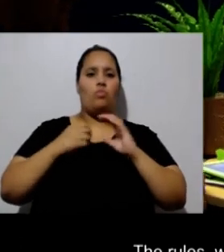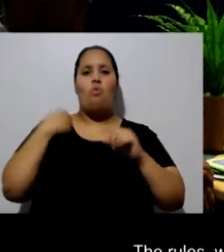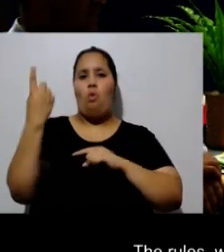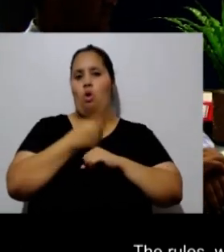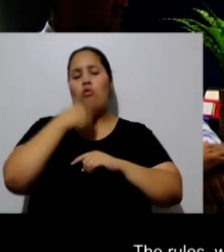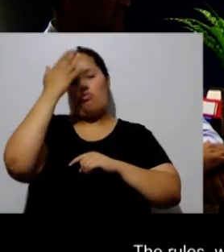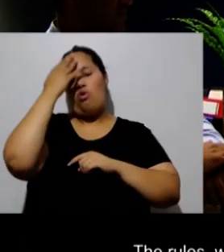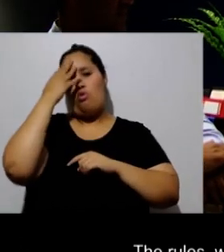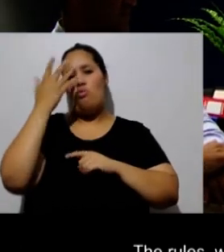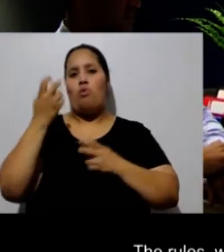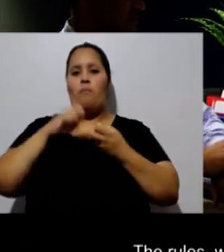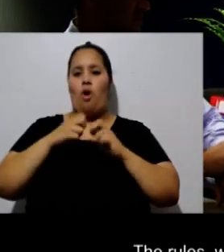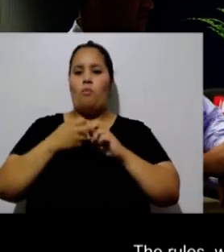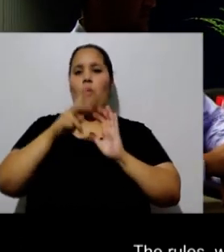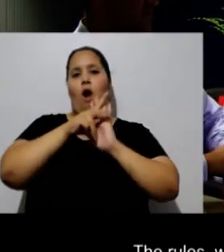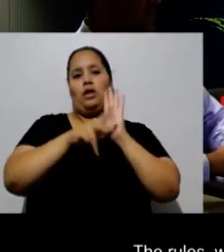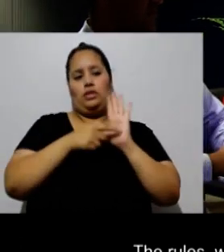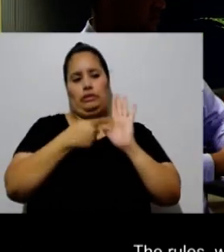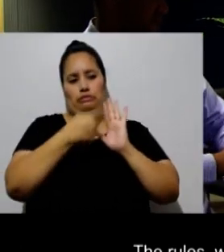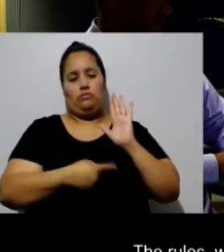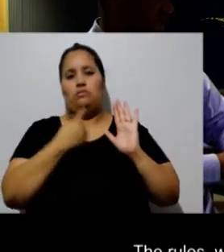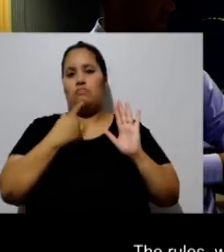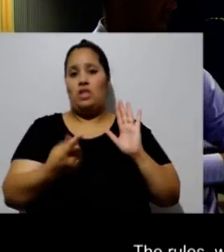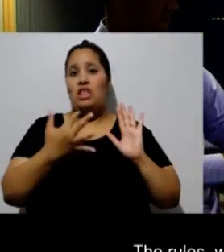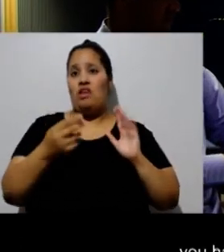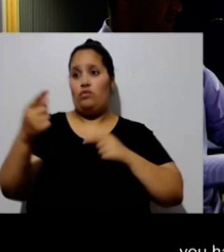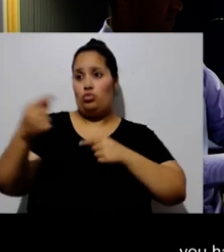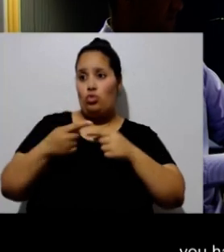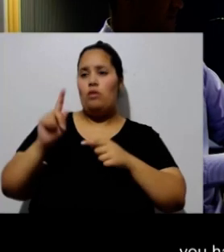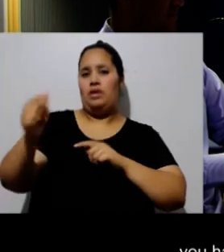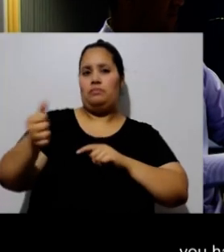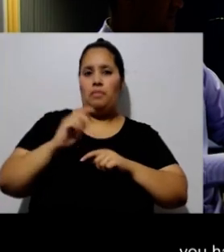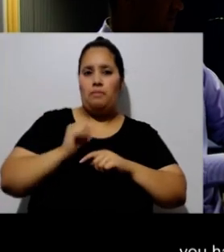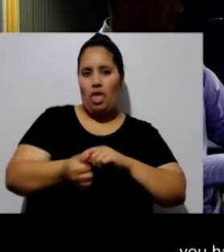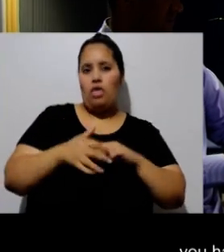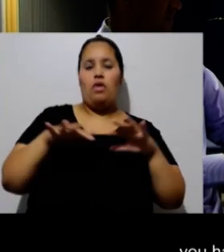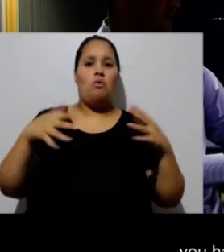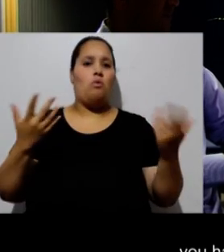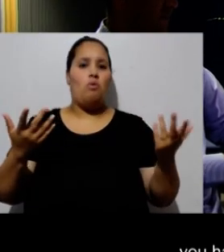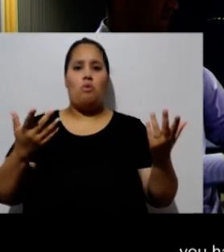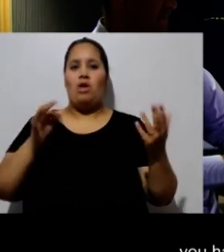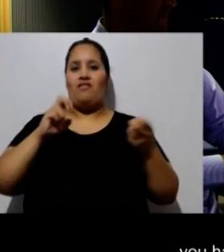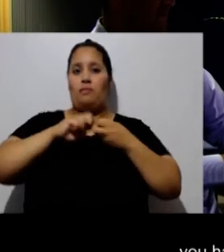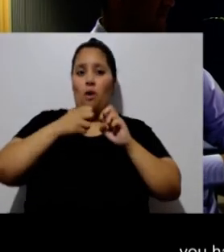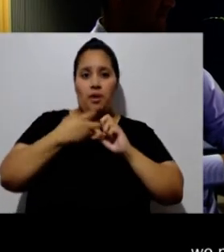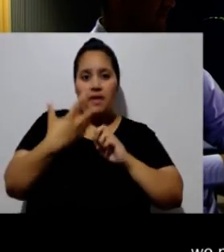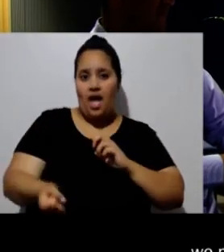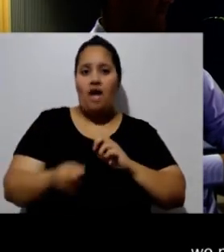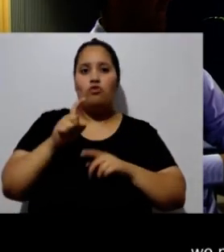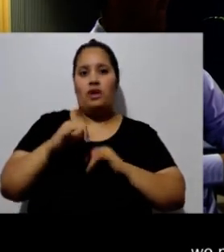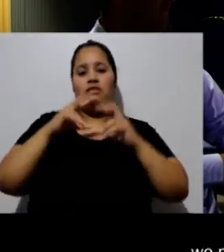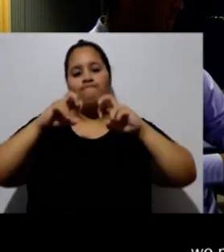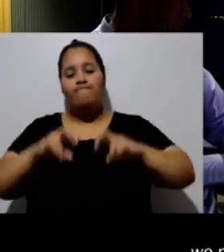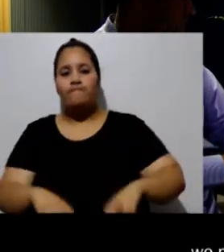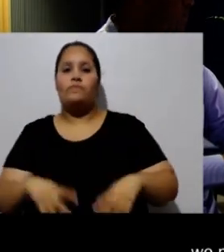we all know that there's a policy saying that if you sold, you have to buy it in, or if there's a problem,